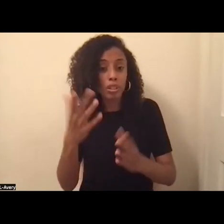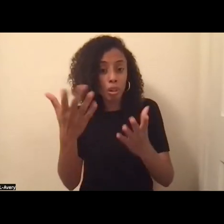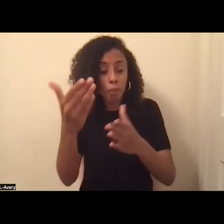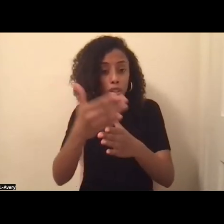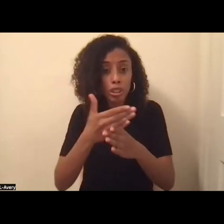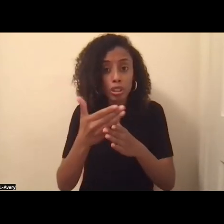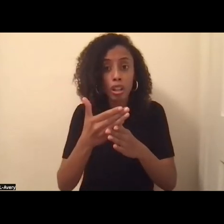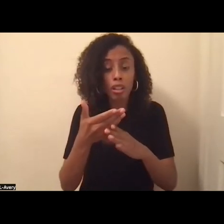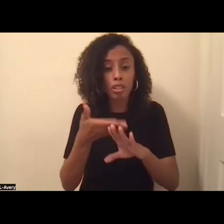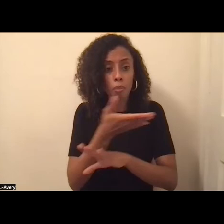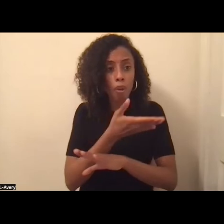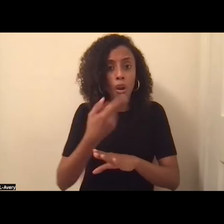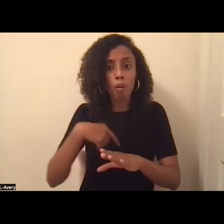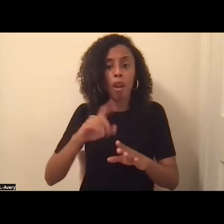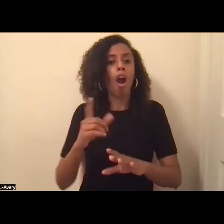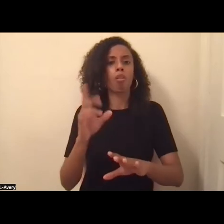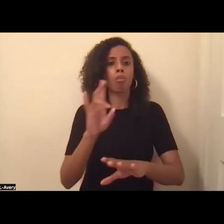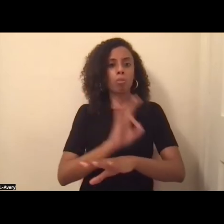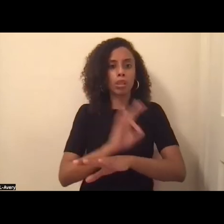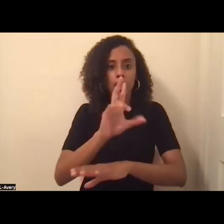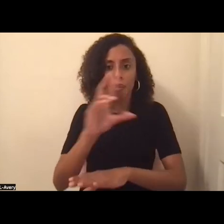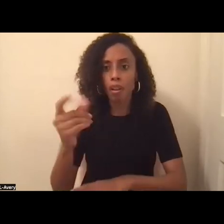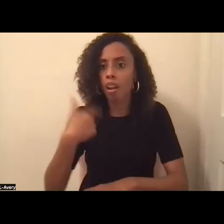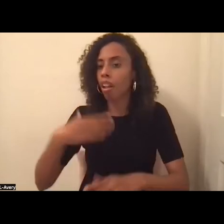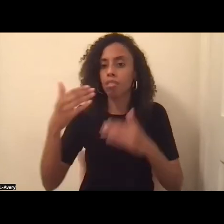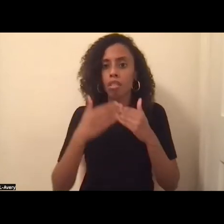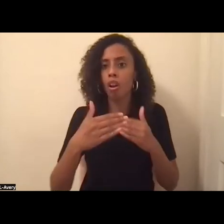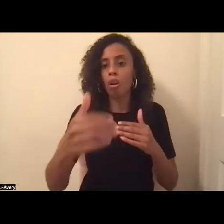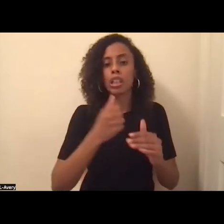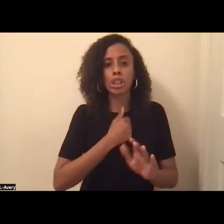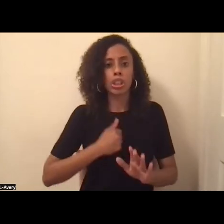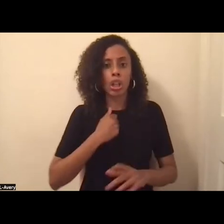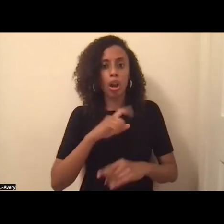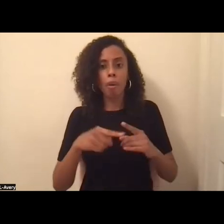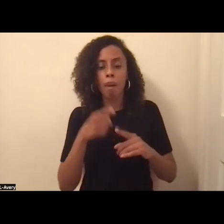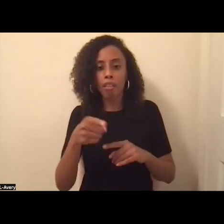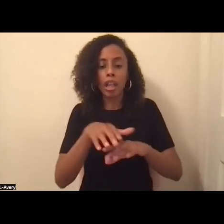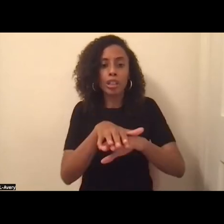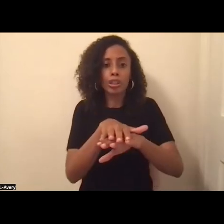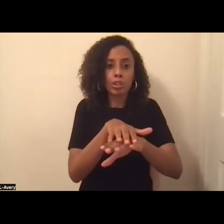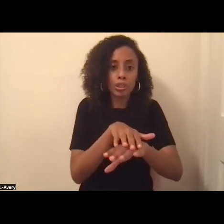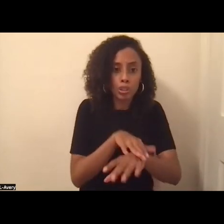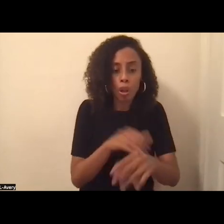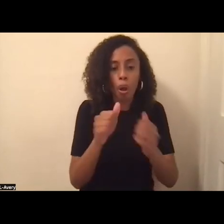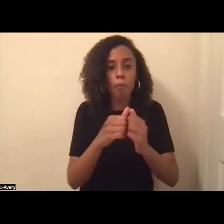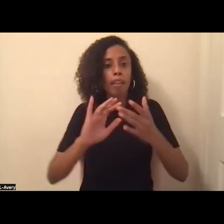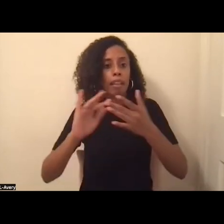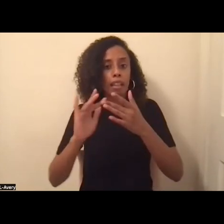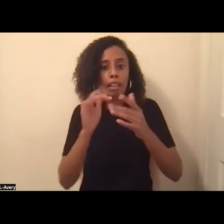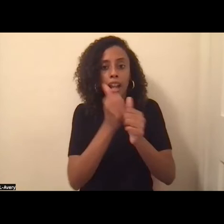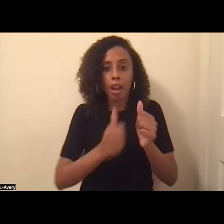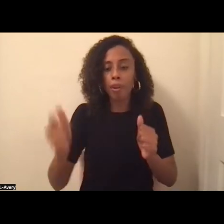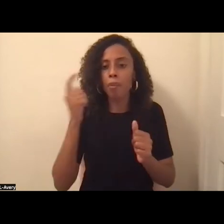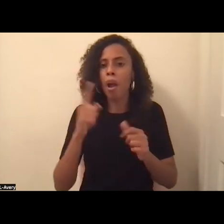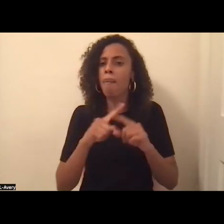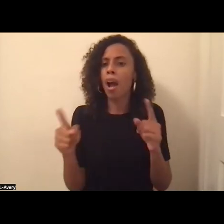we get into, oh, it's 7:30. Actually, let's go ahead. Sorry about the slowdown with the internet, everyone.